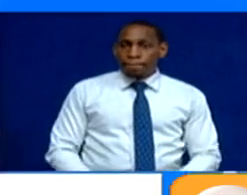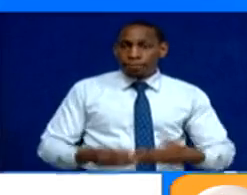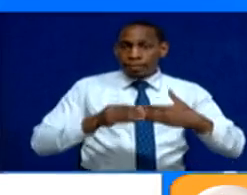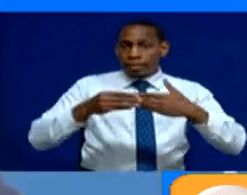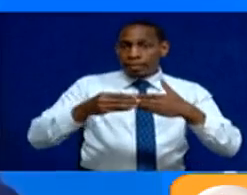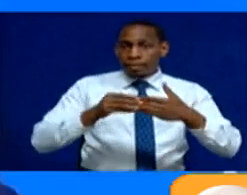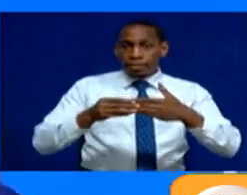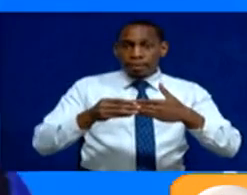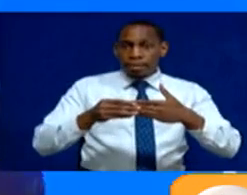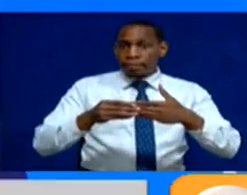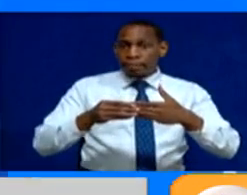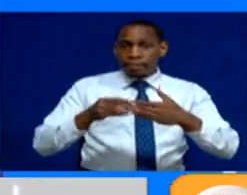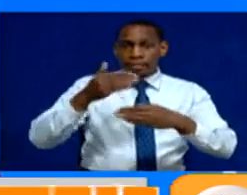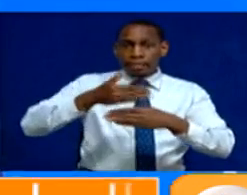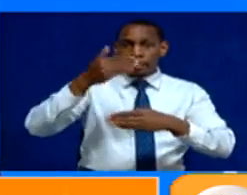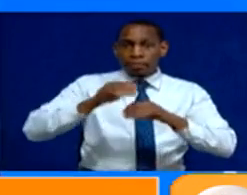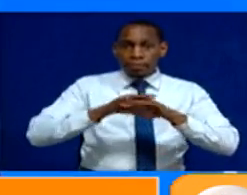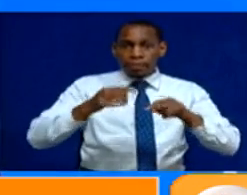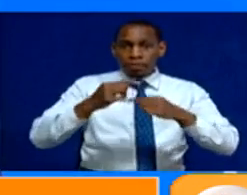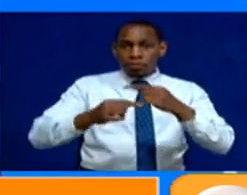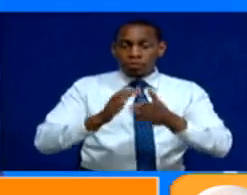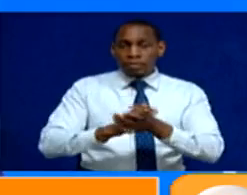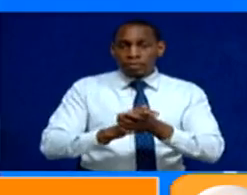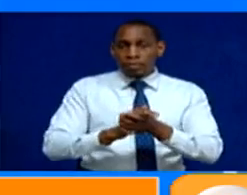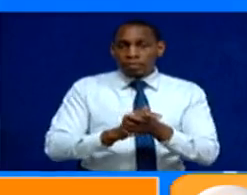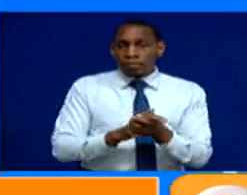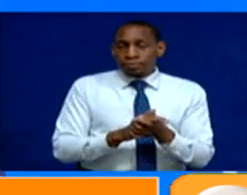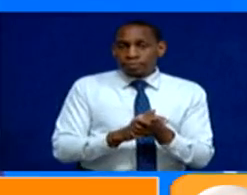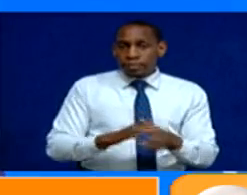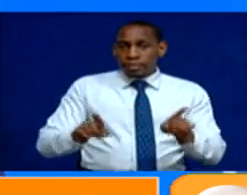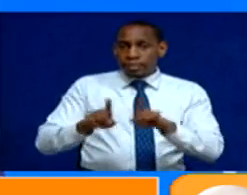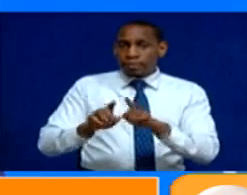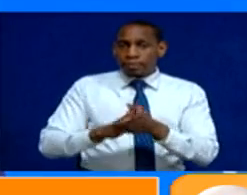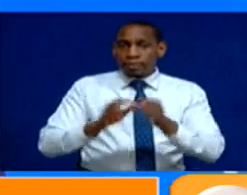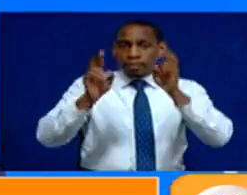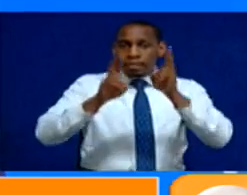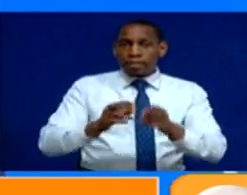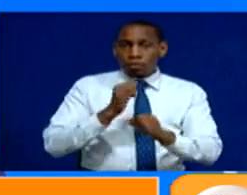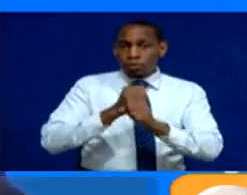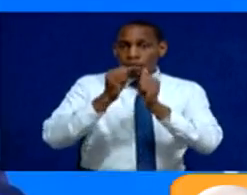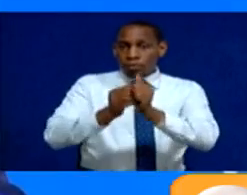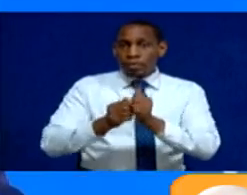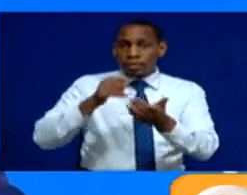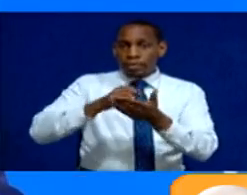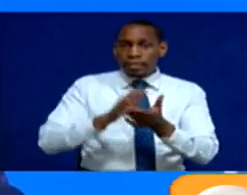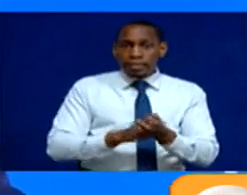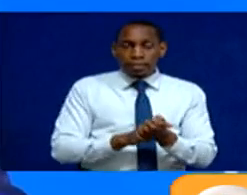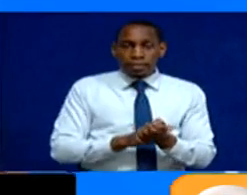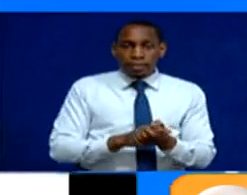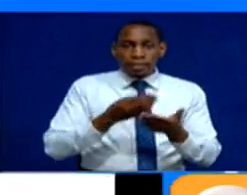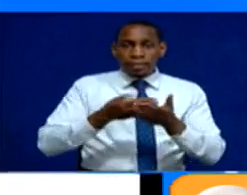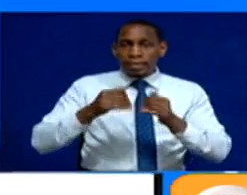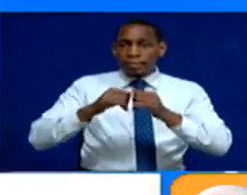Plastics are transboundary in nature. It will take the full life cycle approach. There will be international cooperation, including finance and means